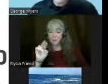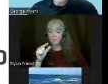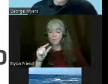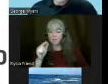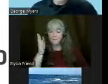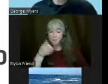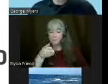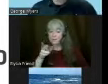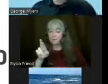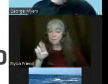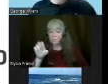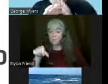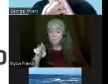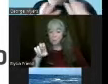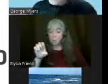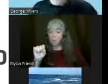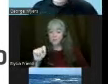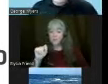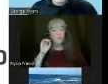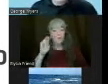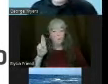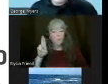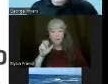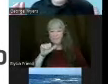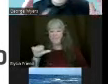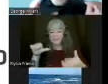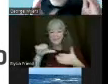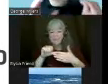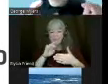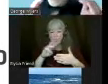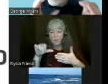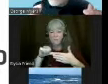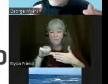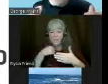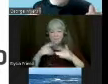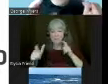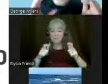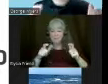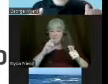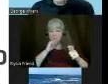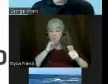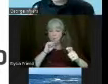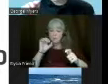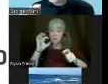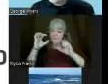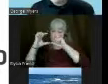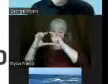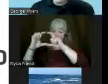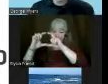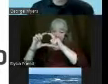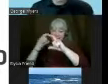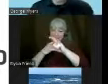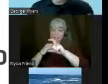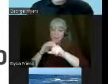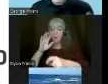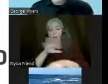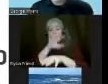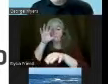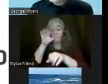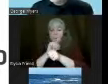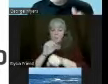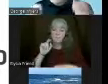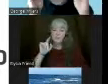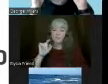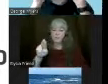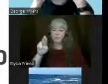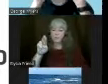ohiotechambassadors.org/request, or any page at our website has a big orange button on it that says book an ambassador. You click that, fill out a